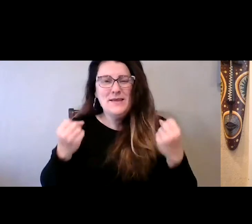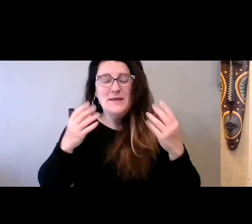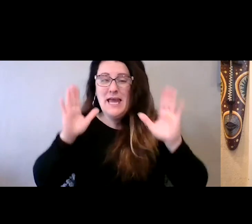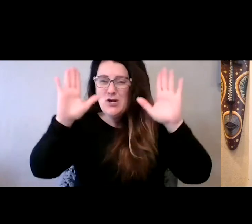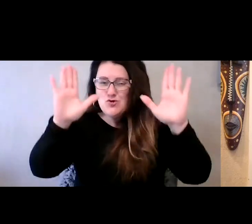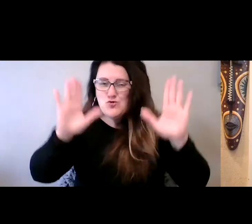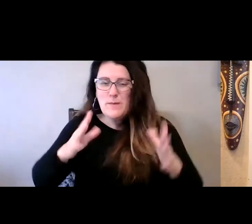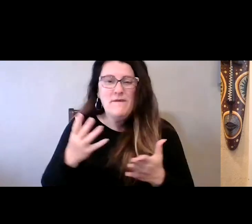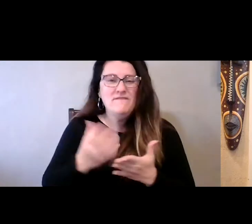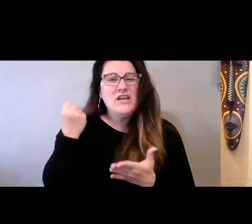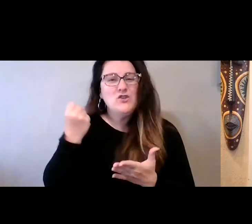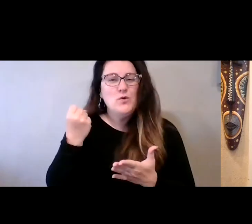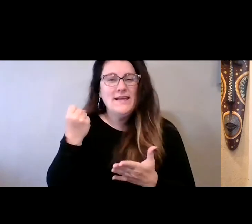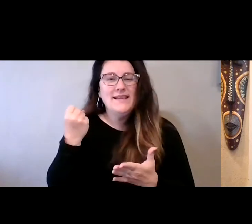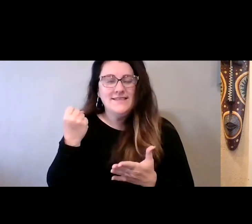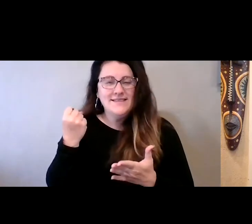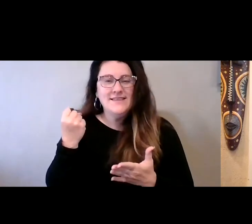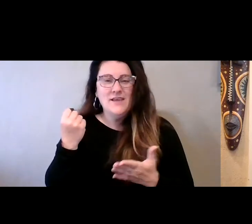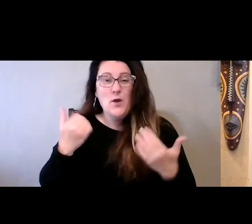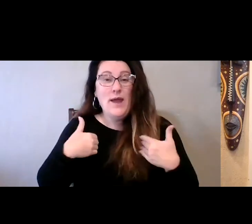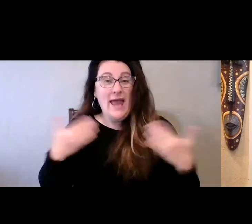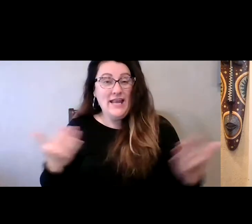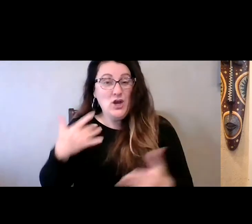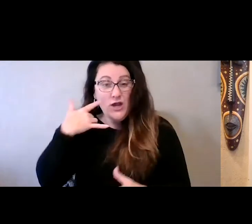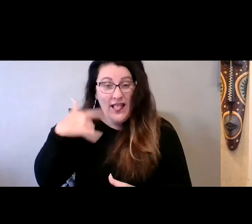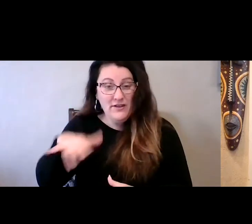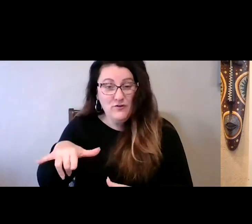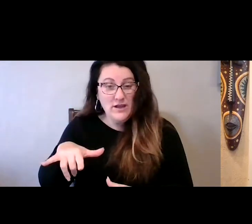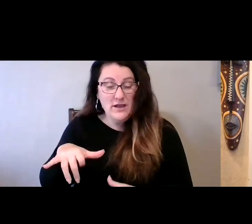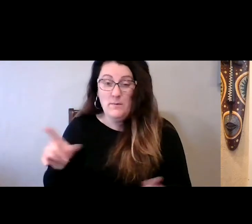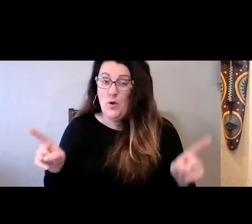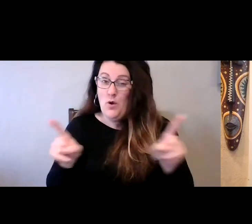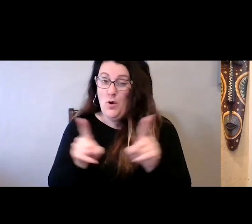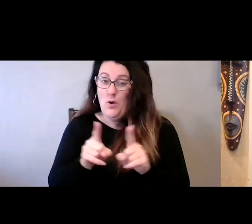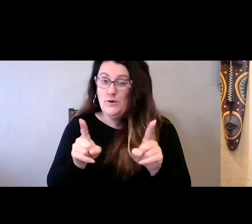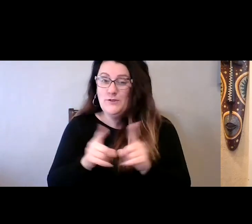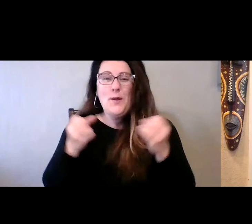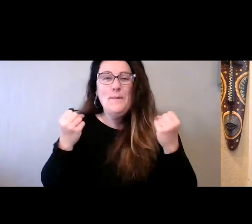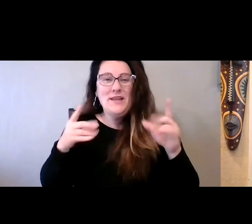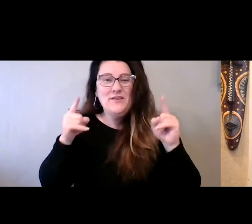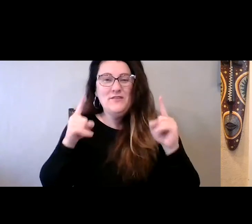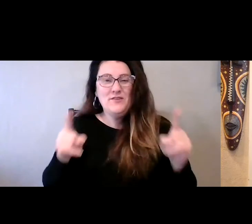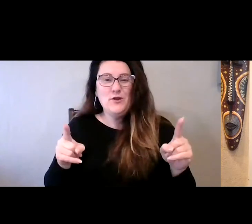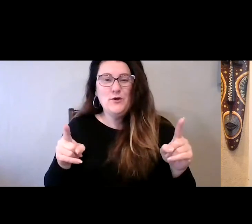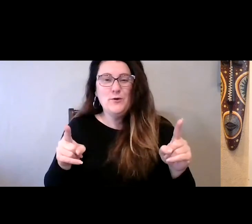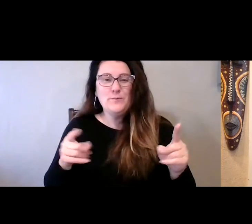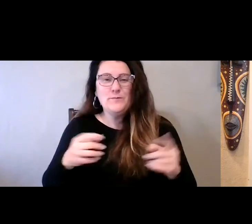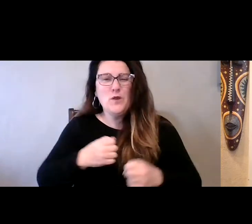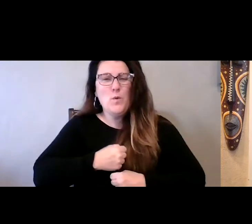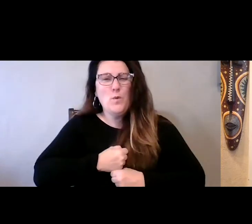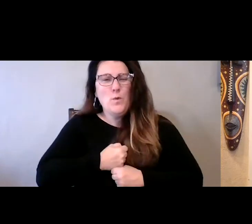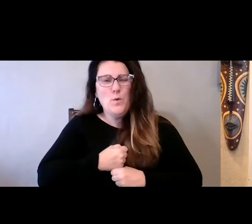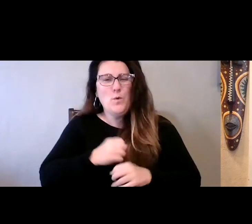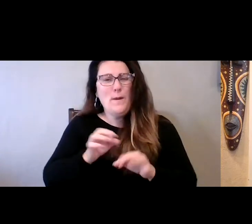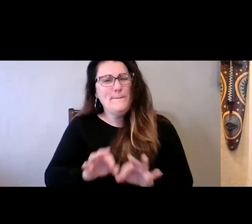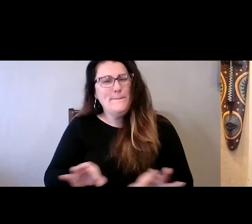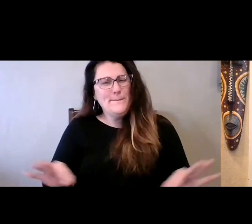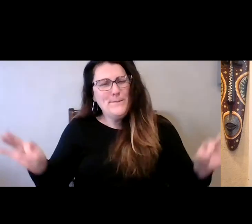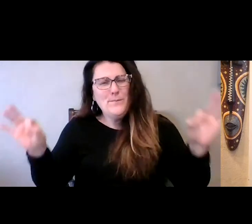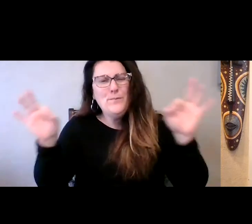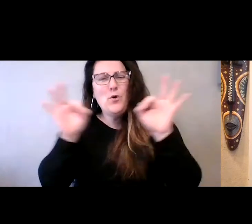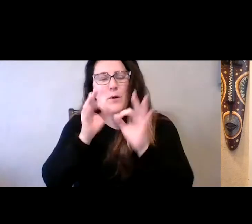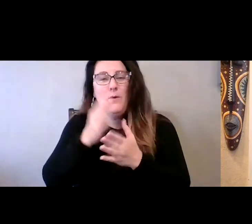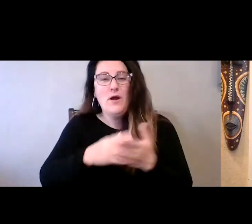incredible victories we had here in California, but that many of you were deep and significant parts of